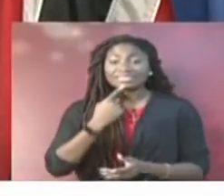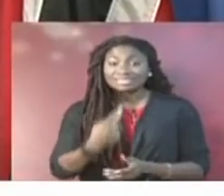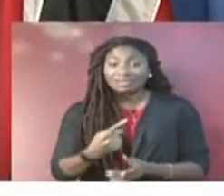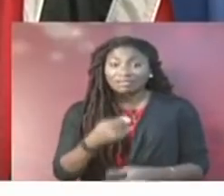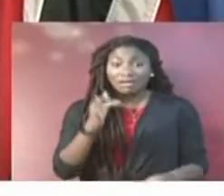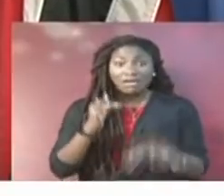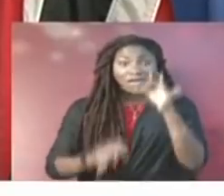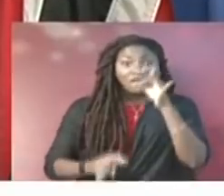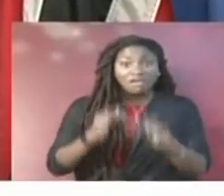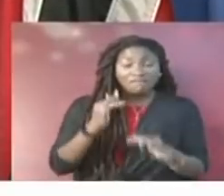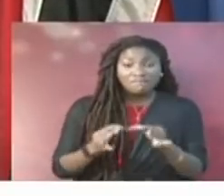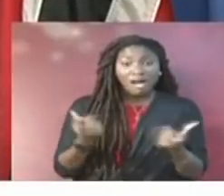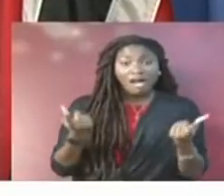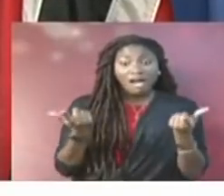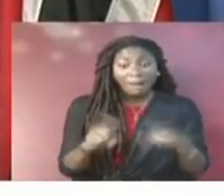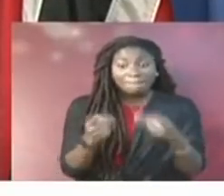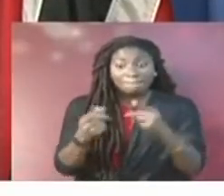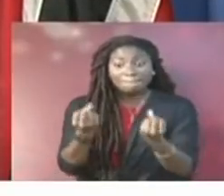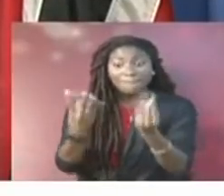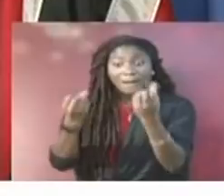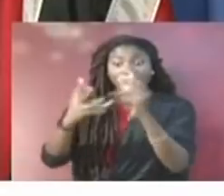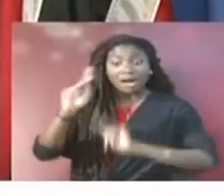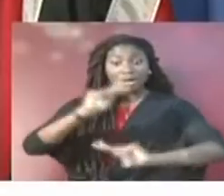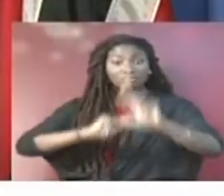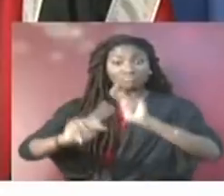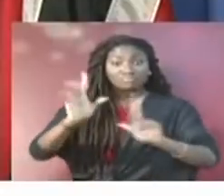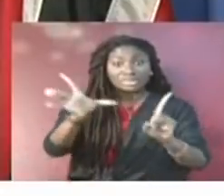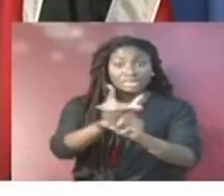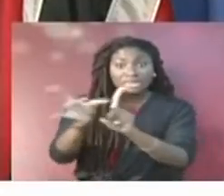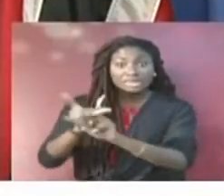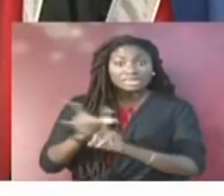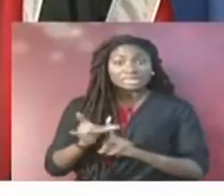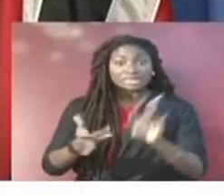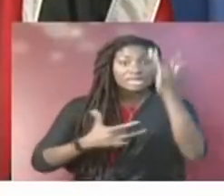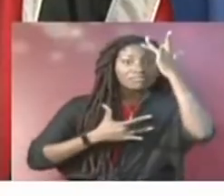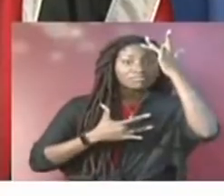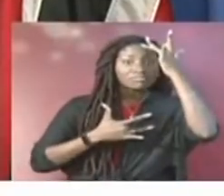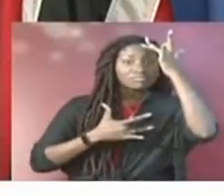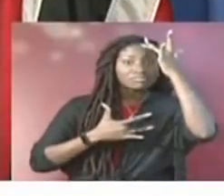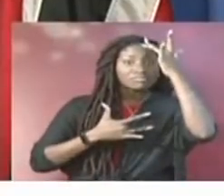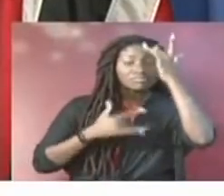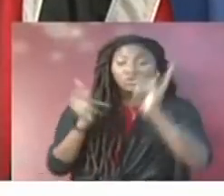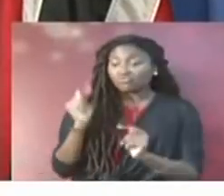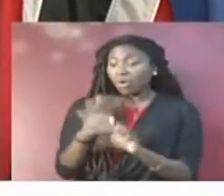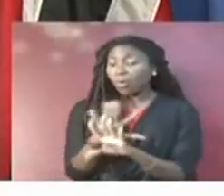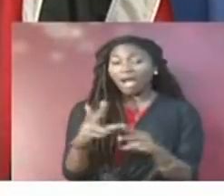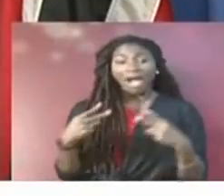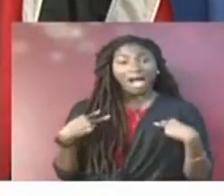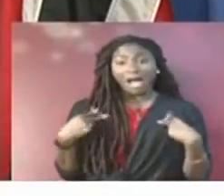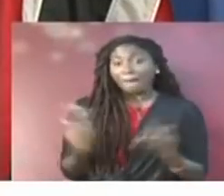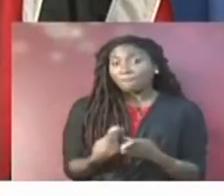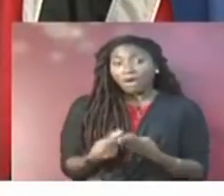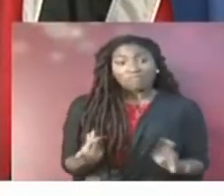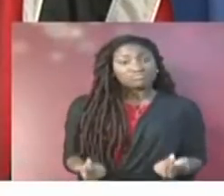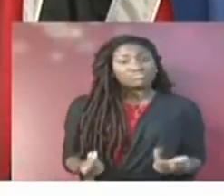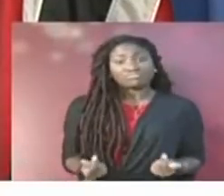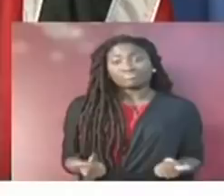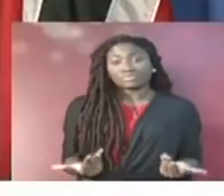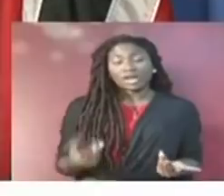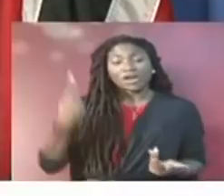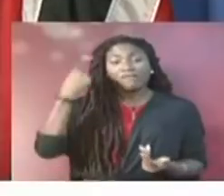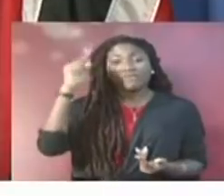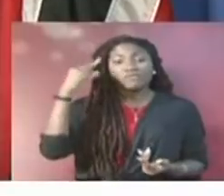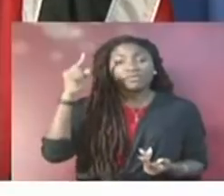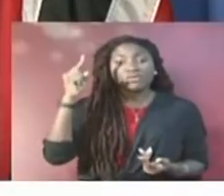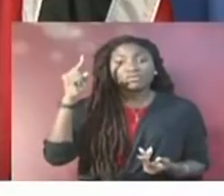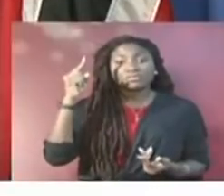point, we will not have the level of financial resources available to provide